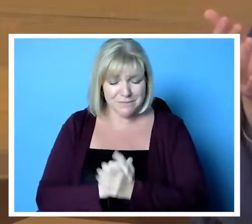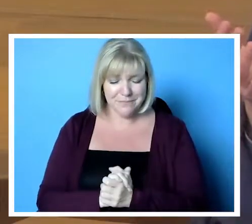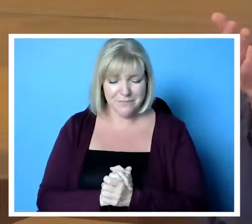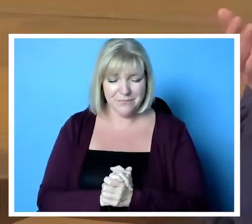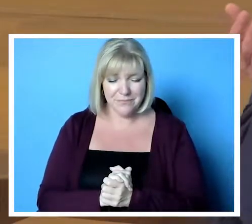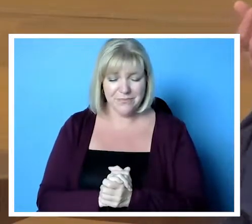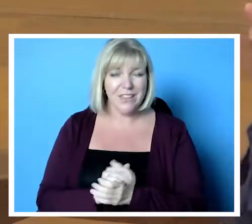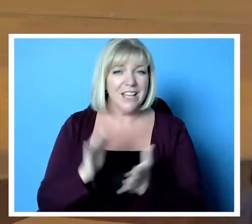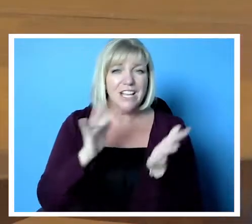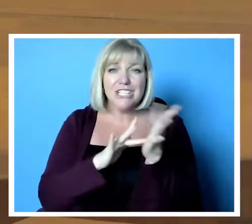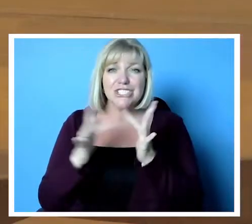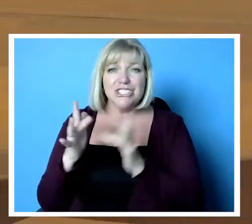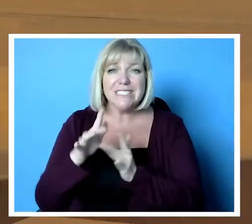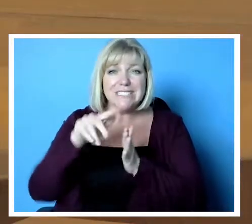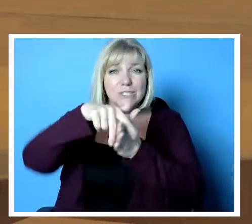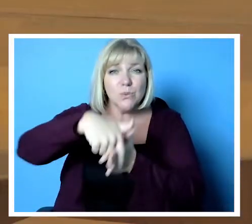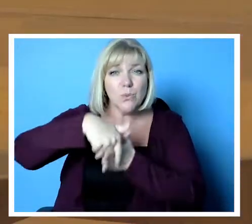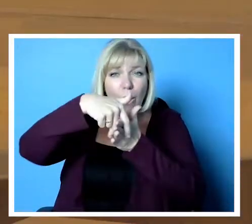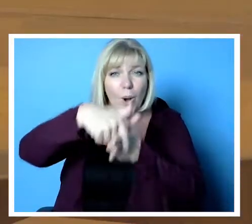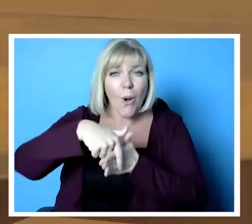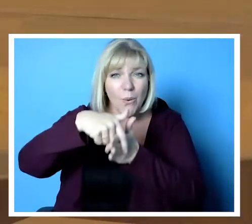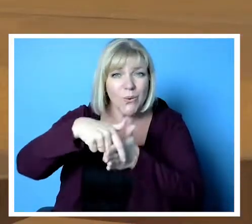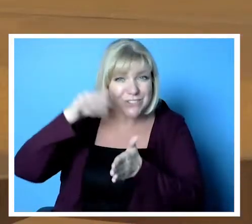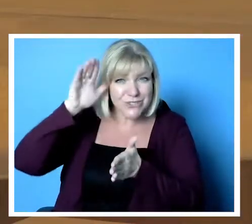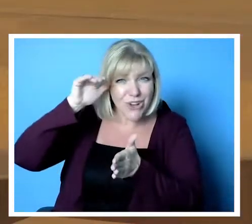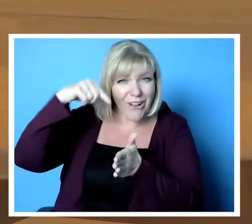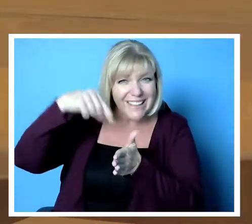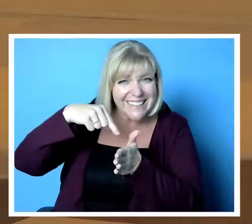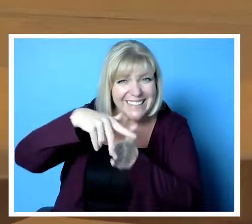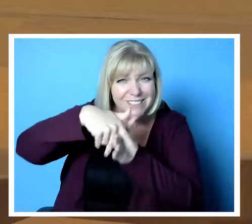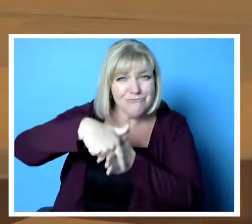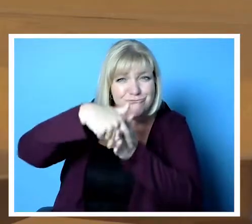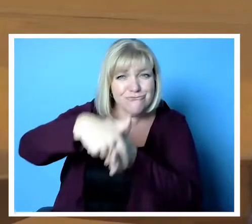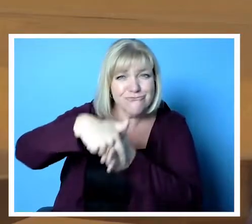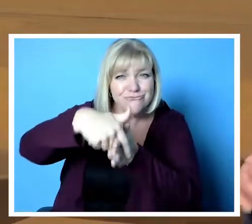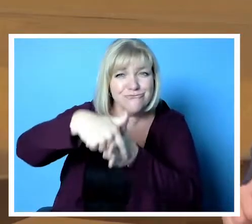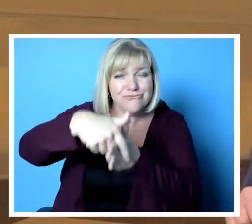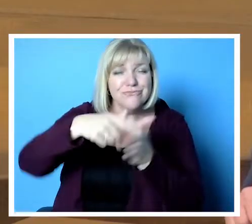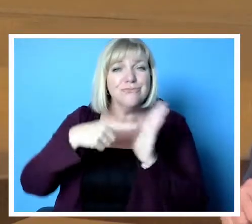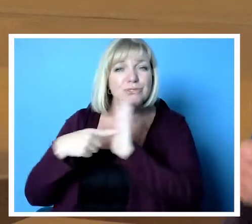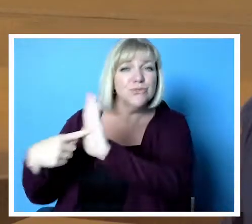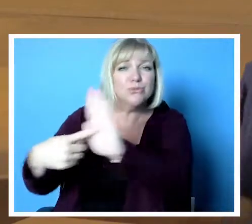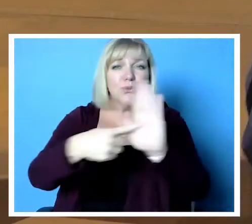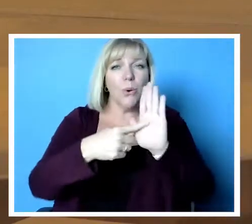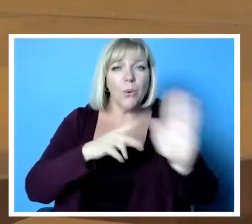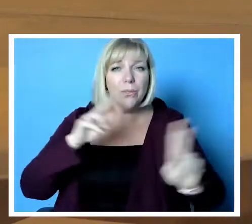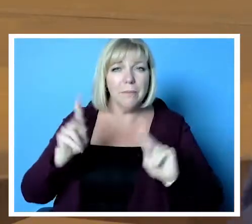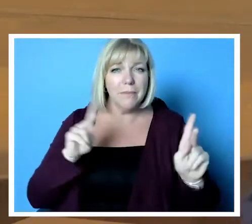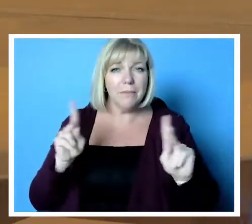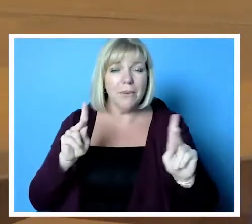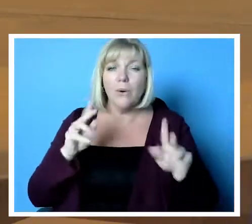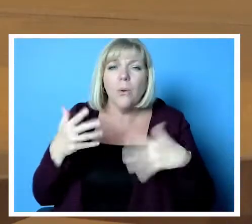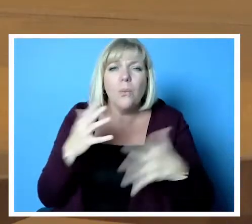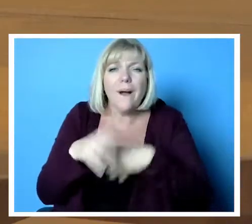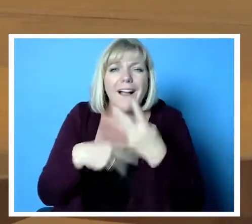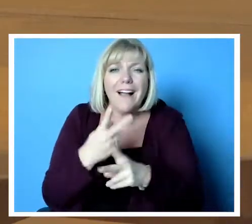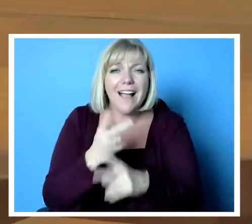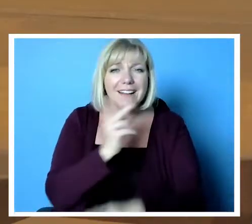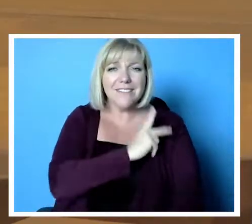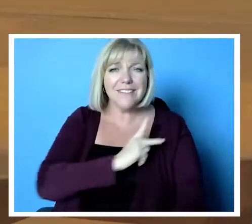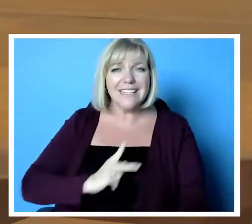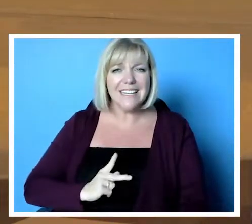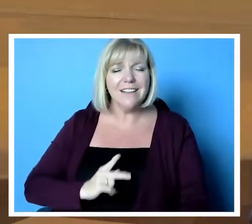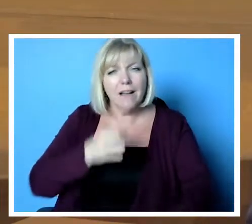Jesus rode before the people on a donkey, revealing the kind of king he is, a humble, kind